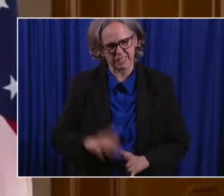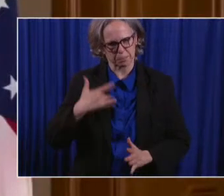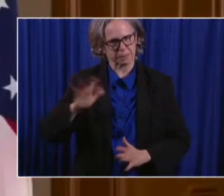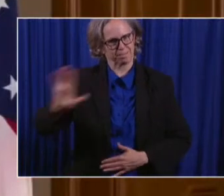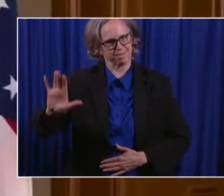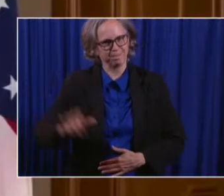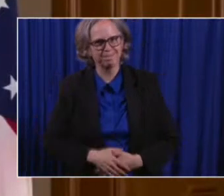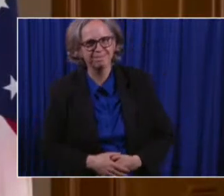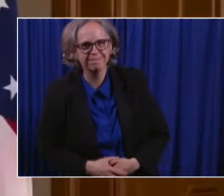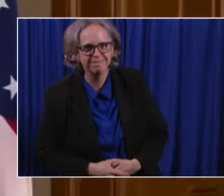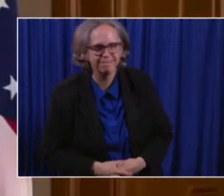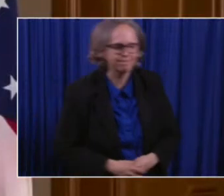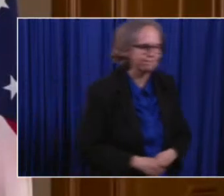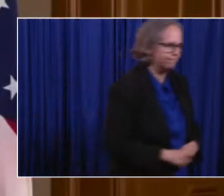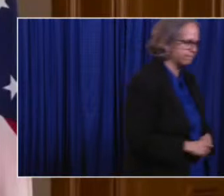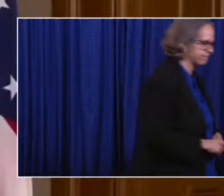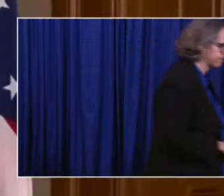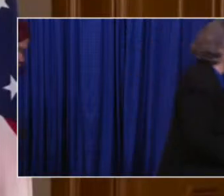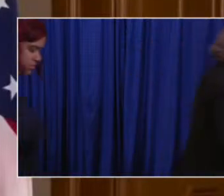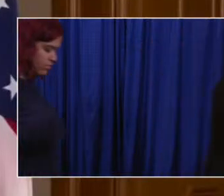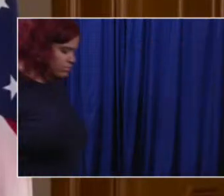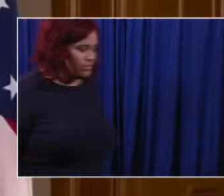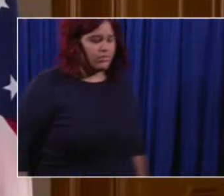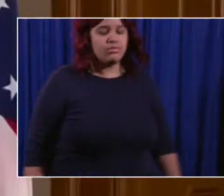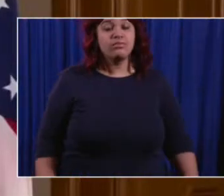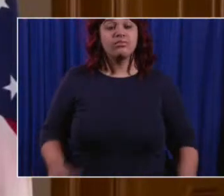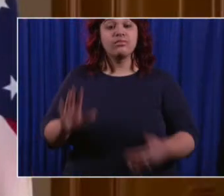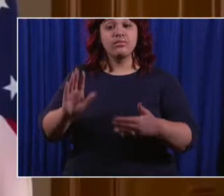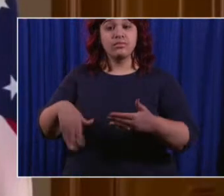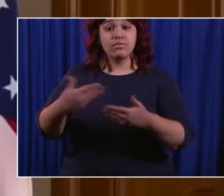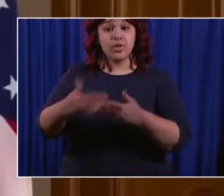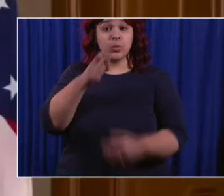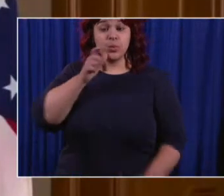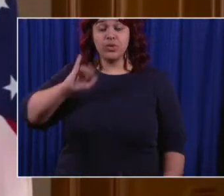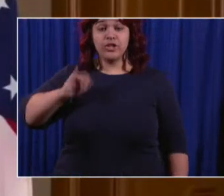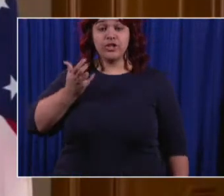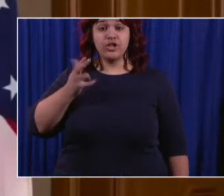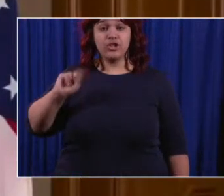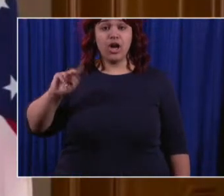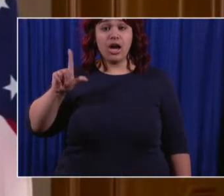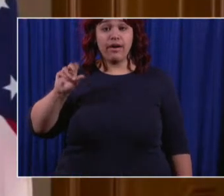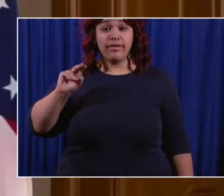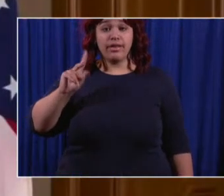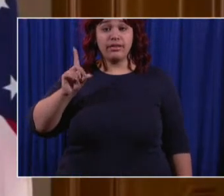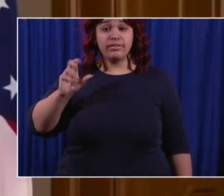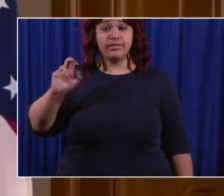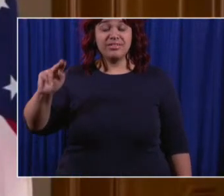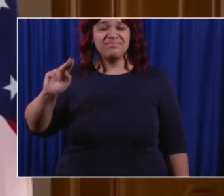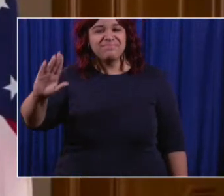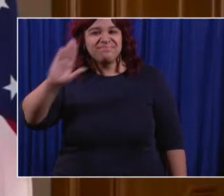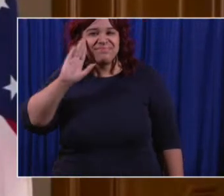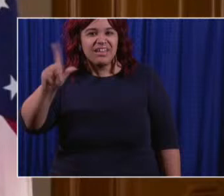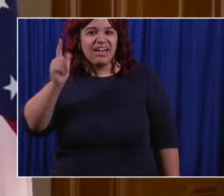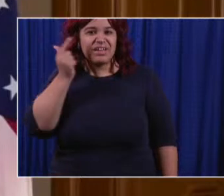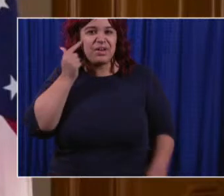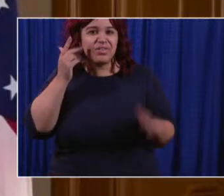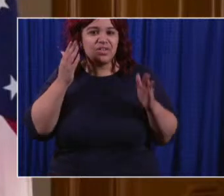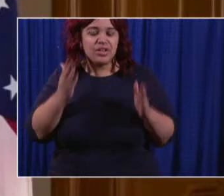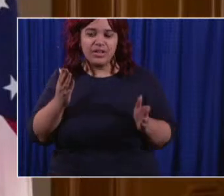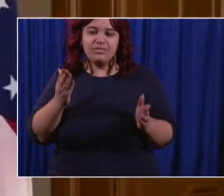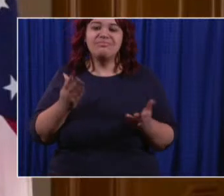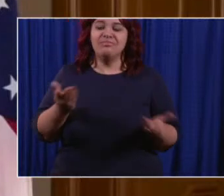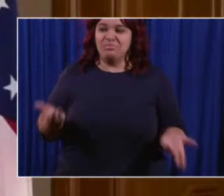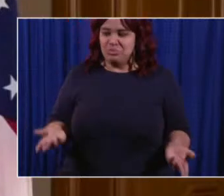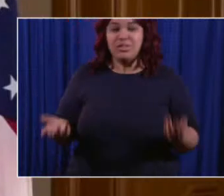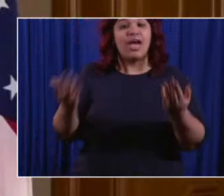Next question is from John London at WLWT in Cincinnati. Hey, John. Hi, Governor. Acknowledging the numbers that you've given and the